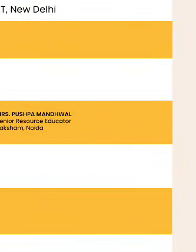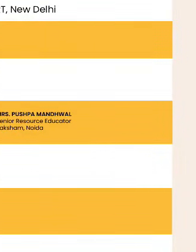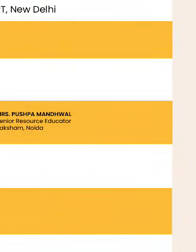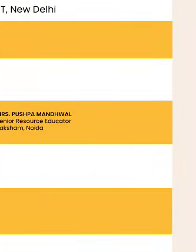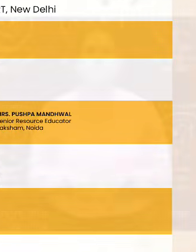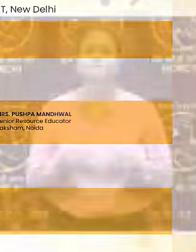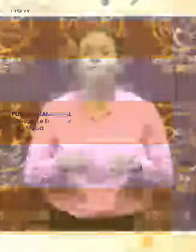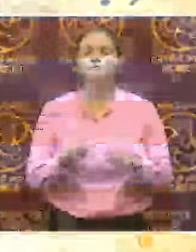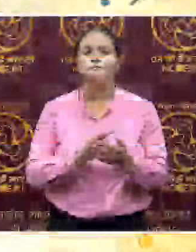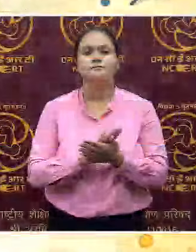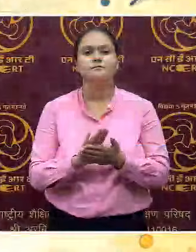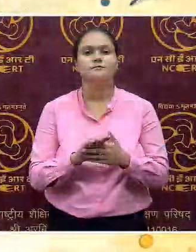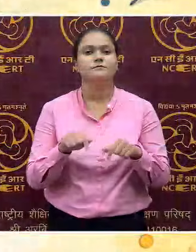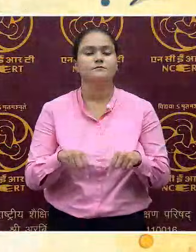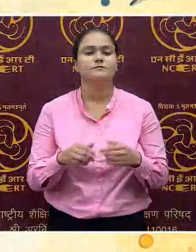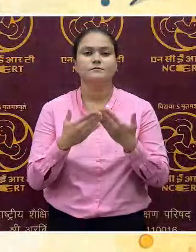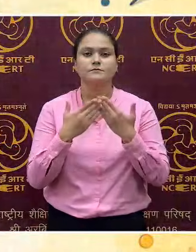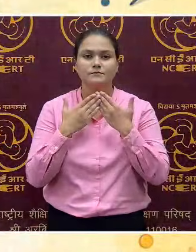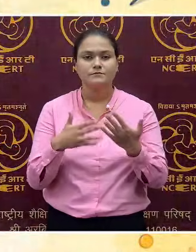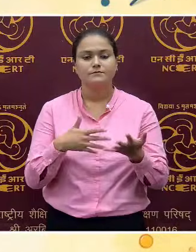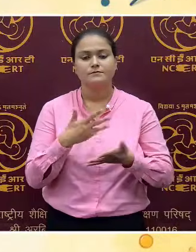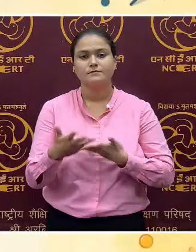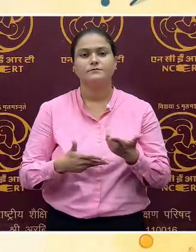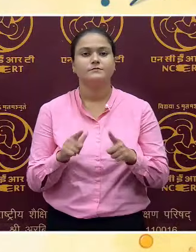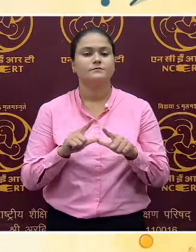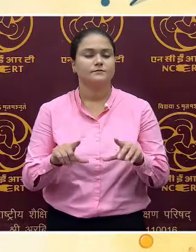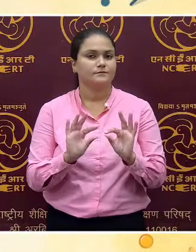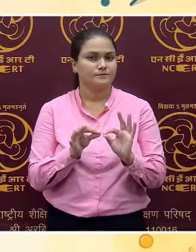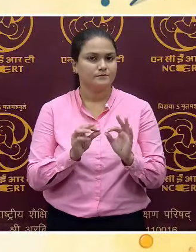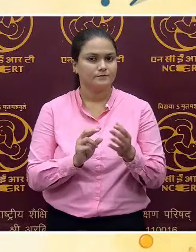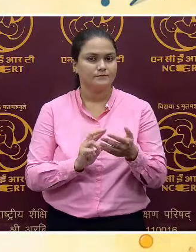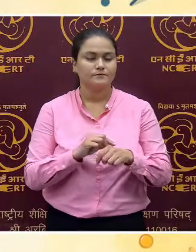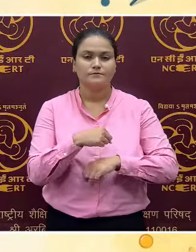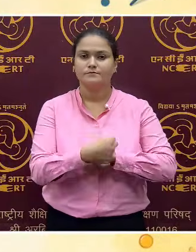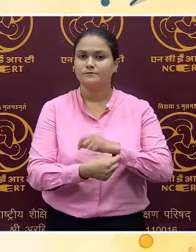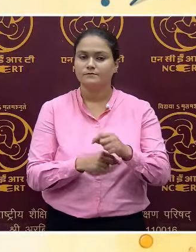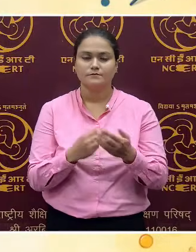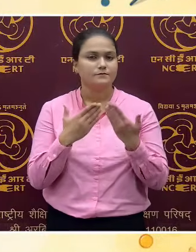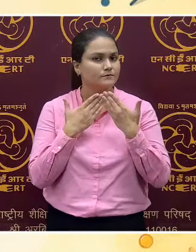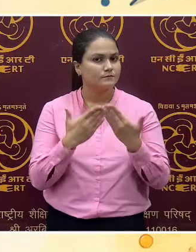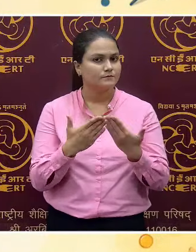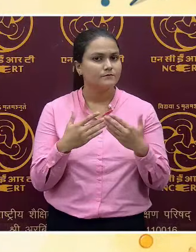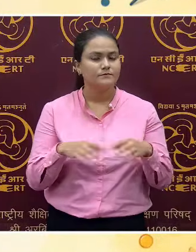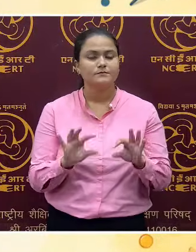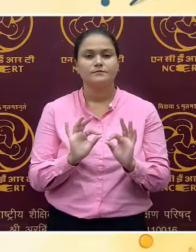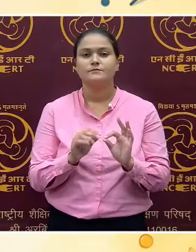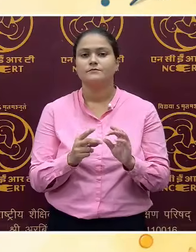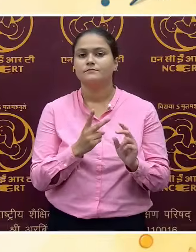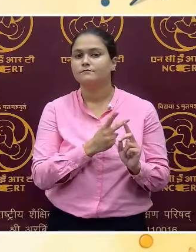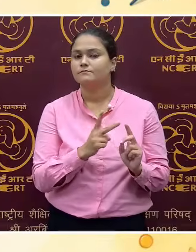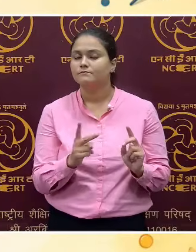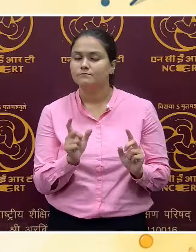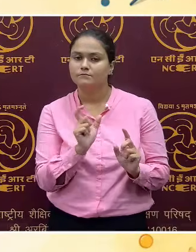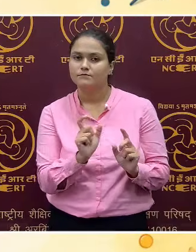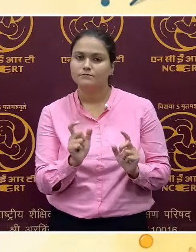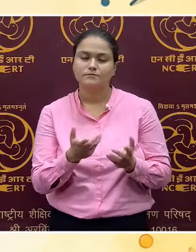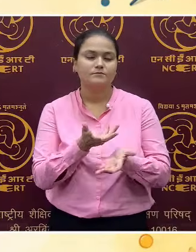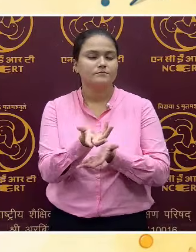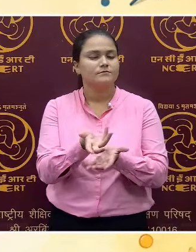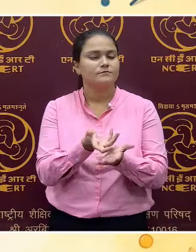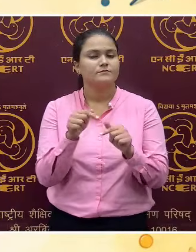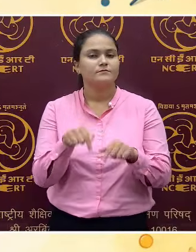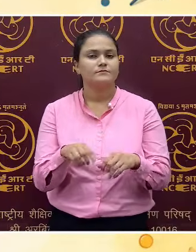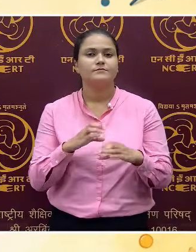With this, let me just thank our sign language interpreter as well. Thank you so much, Neetu, for interpreting each and every word that we discussed